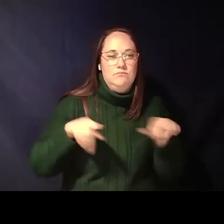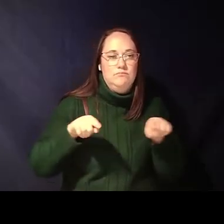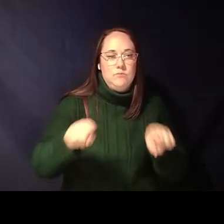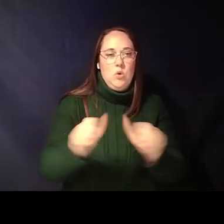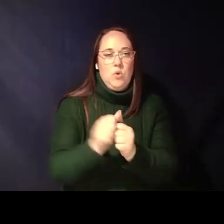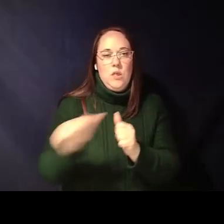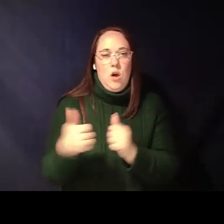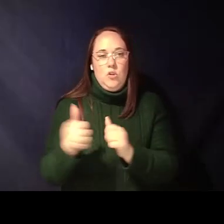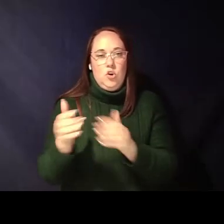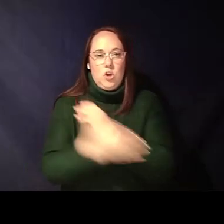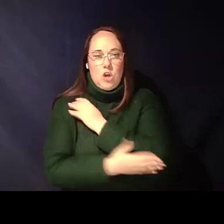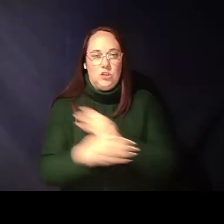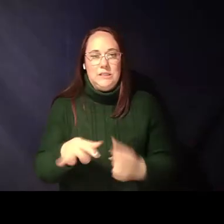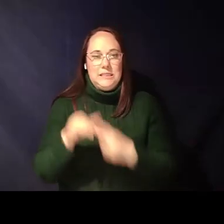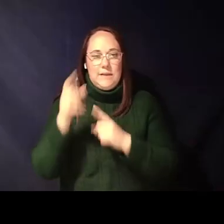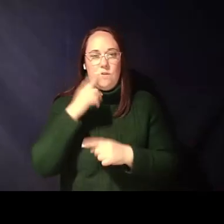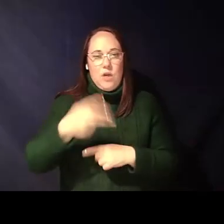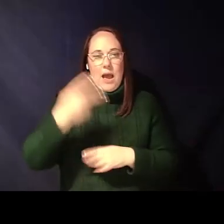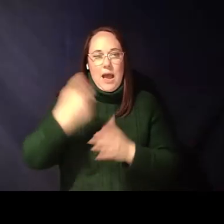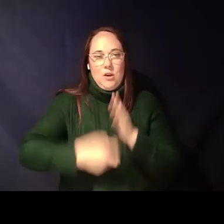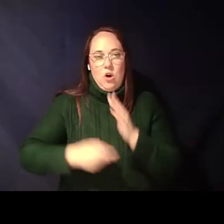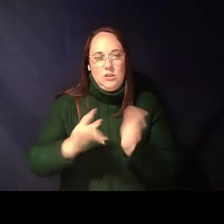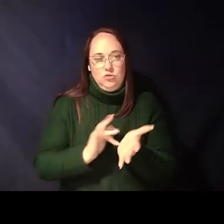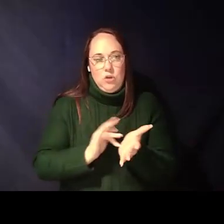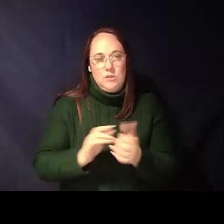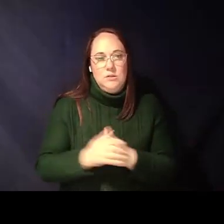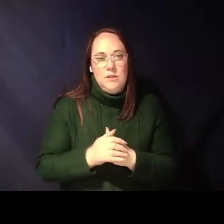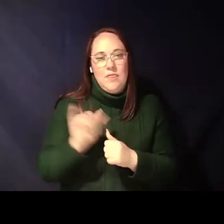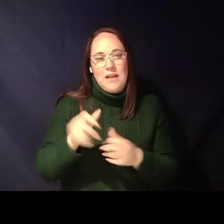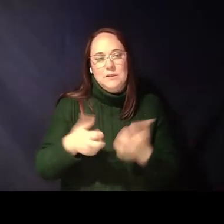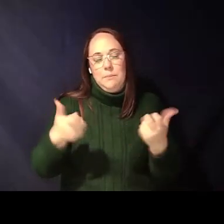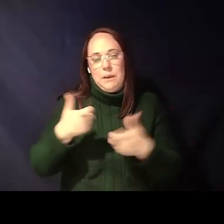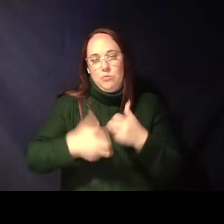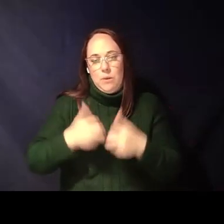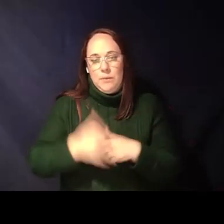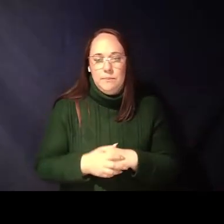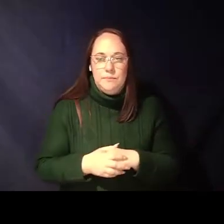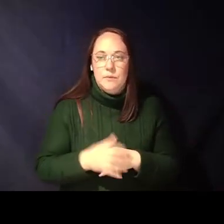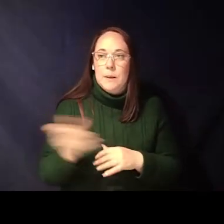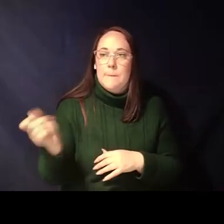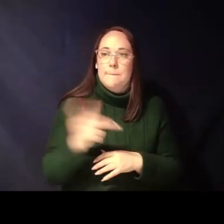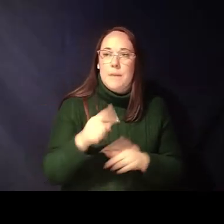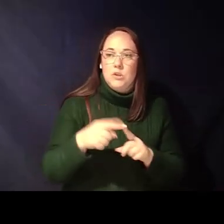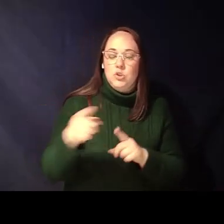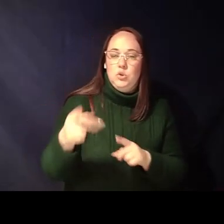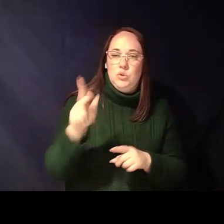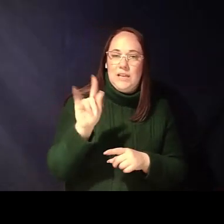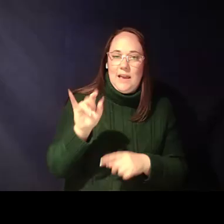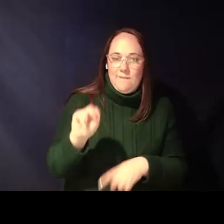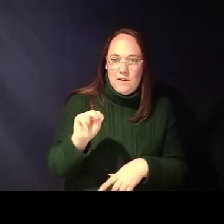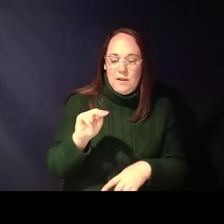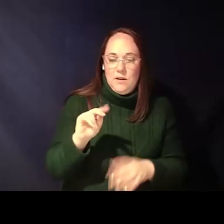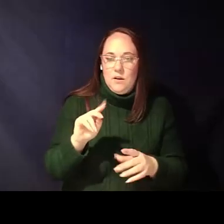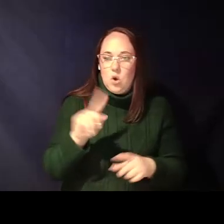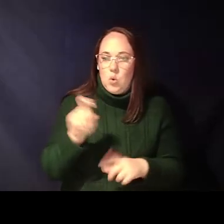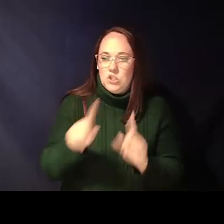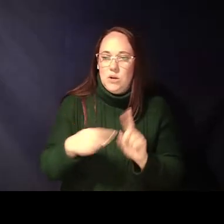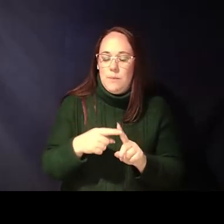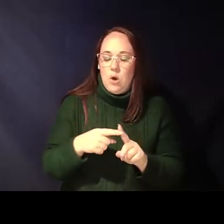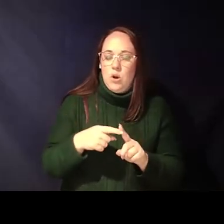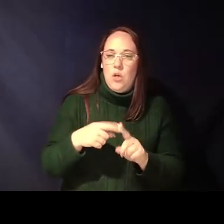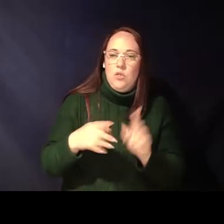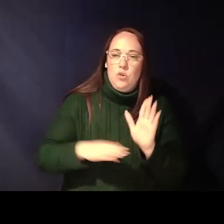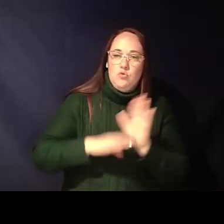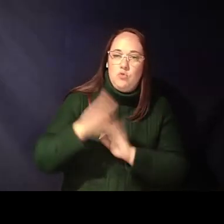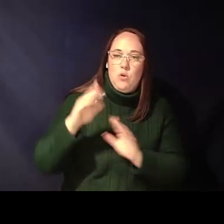biggest part of the problem. Thank you, Director. Kevin, back to you. A question about what we can do. Can the rising growth